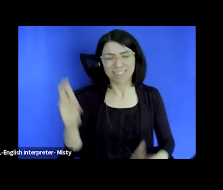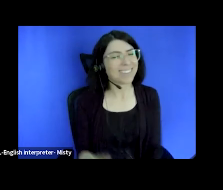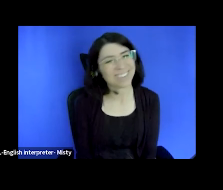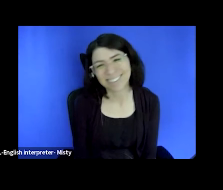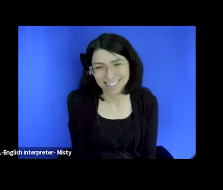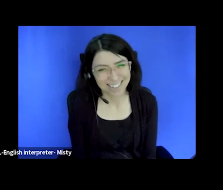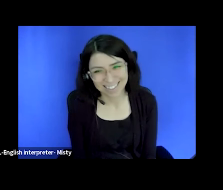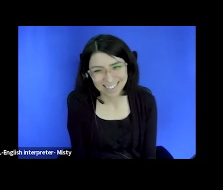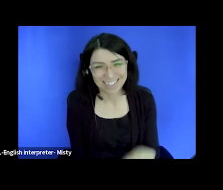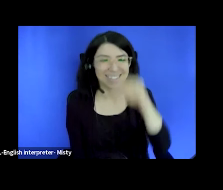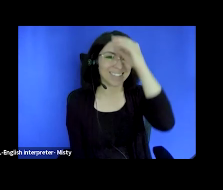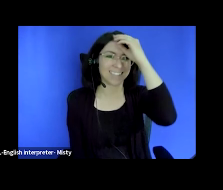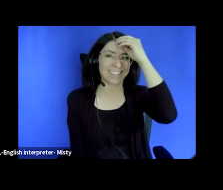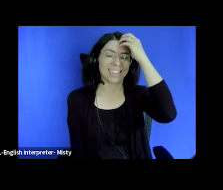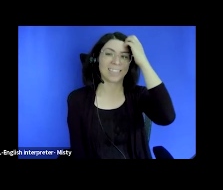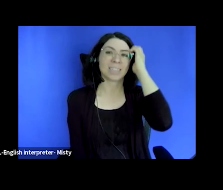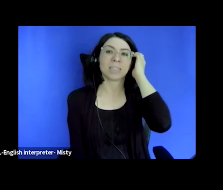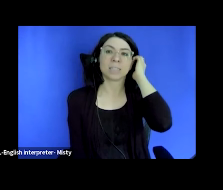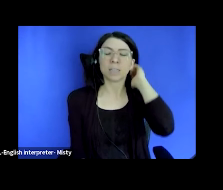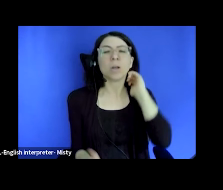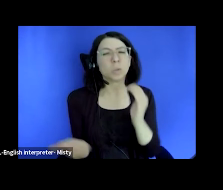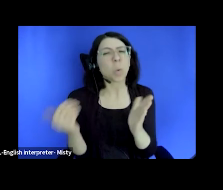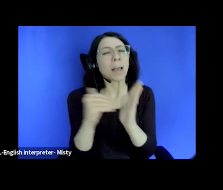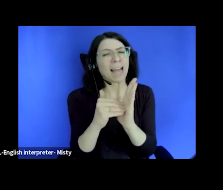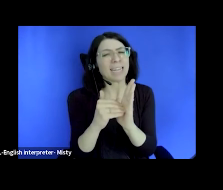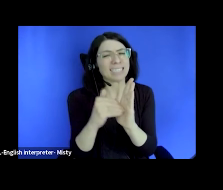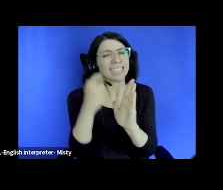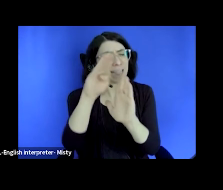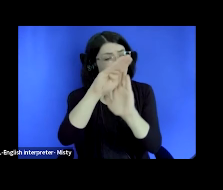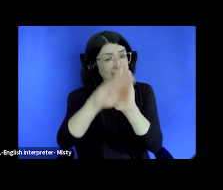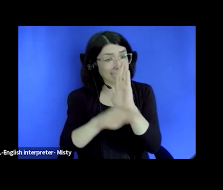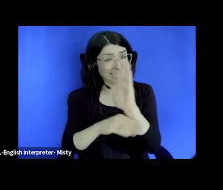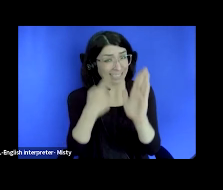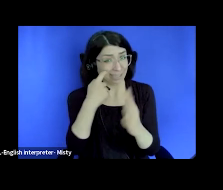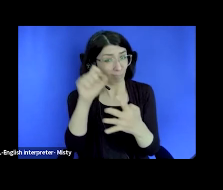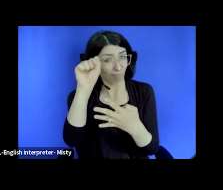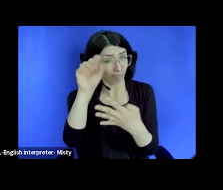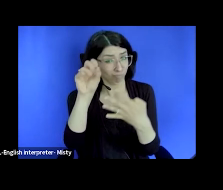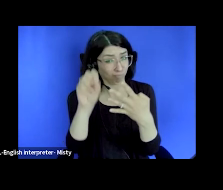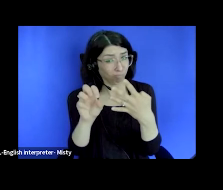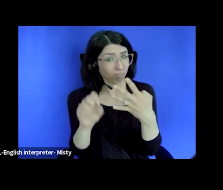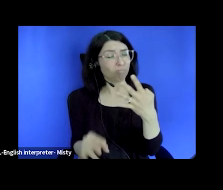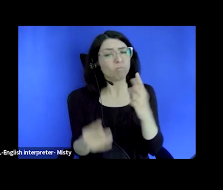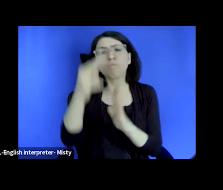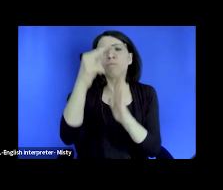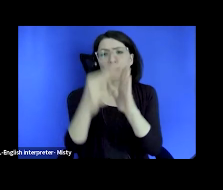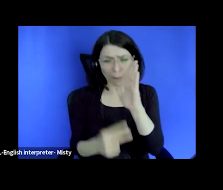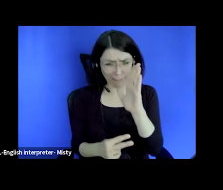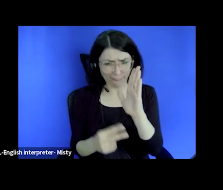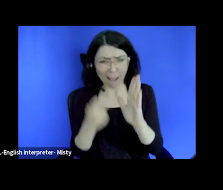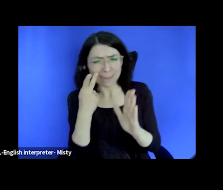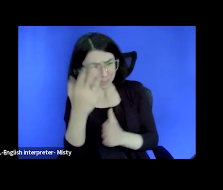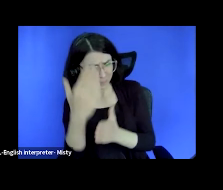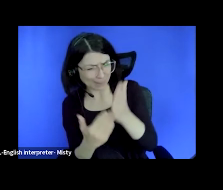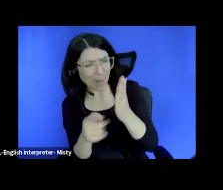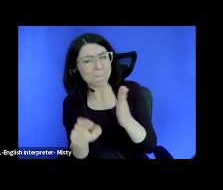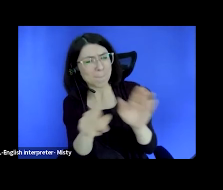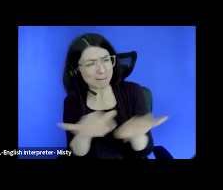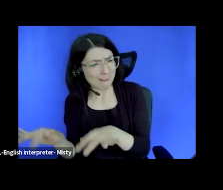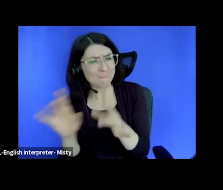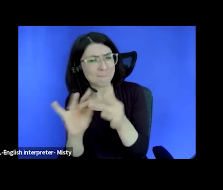So I just want you to take a minute and look at this list here. And I see that some of you are typing in the chat here that you can relate, and I'm